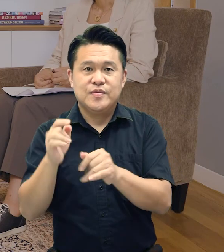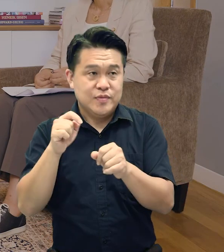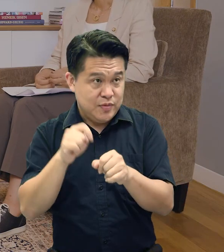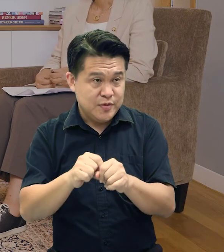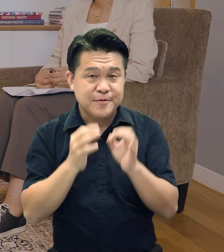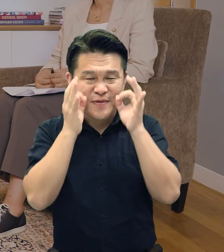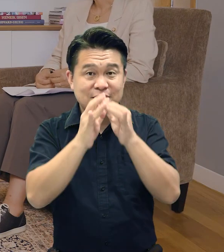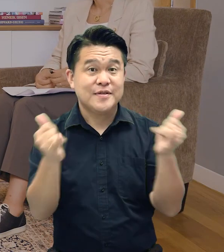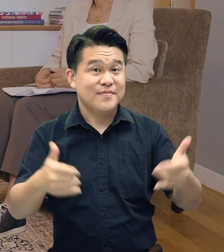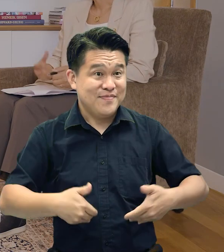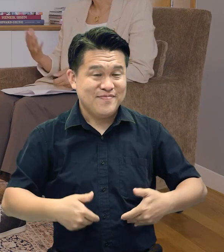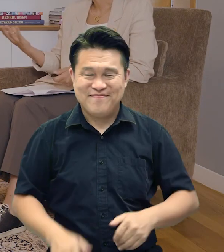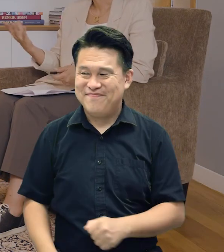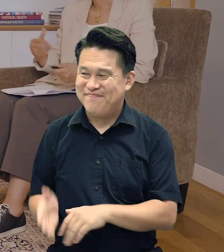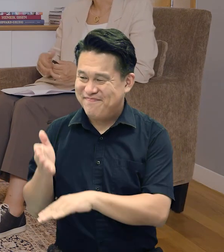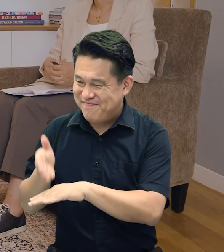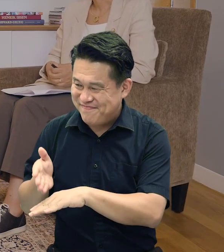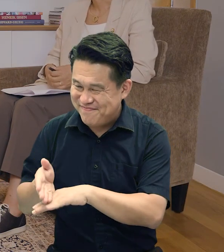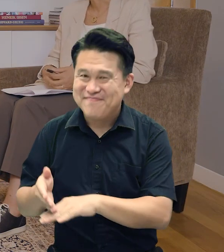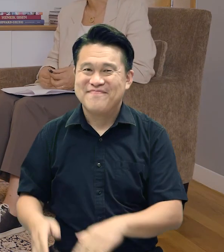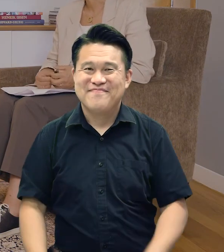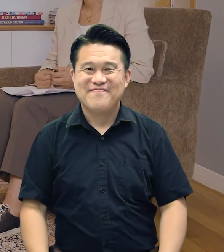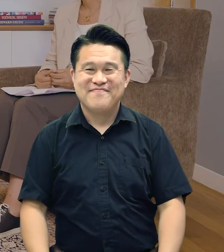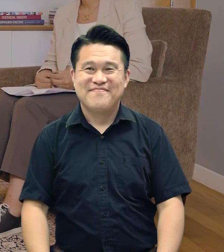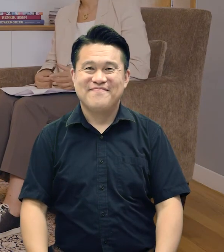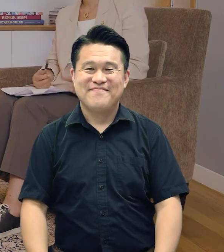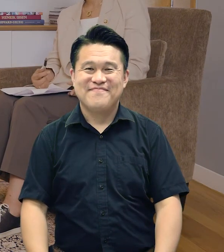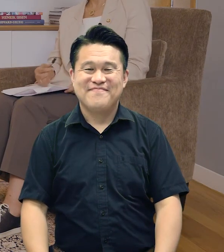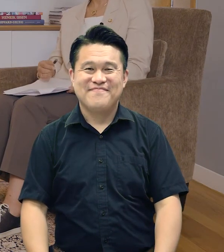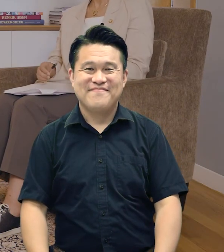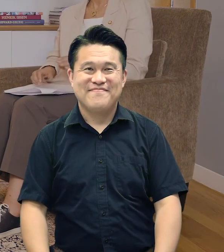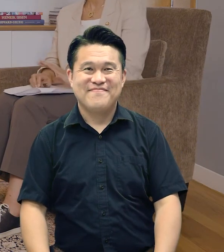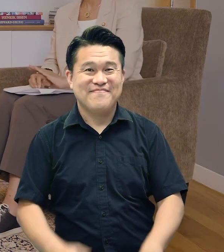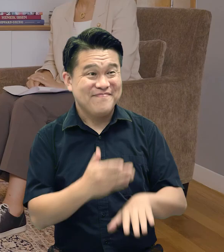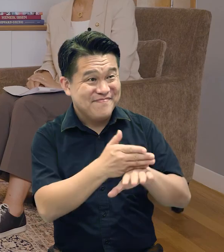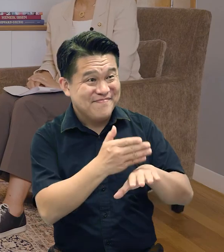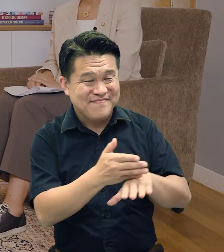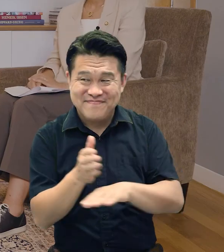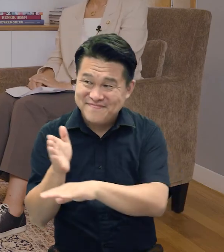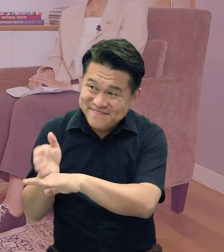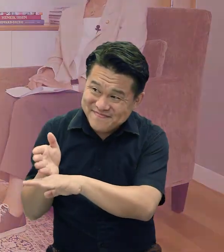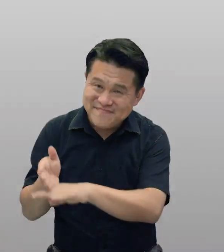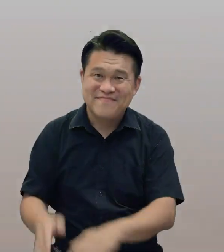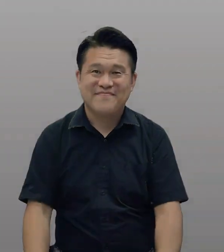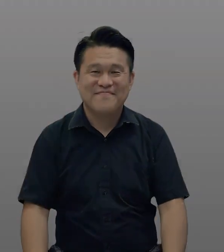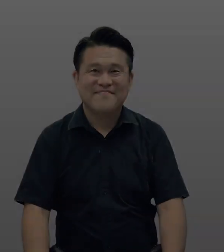Thank you very much for Thank the invitation. you very much. Right. Okay. Thank you. Thank you.